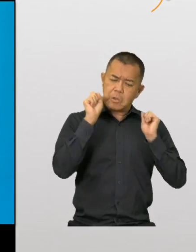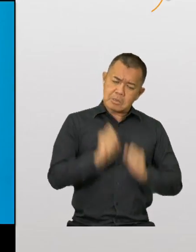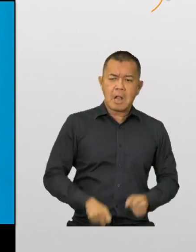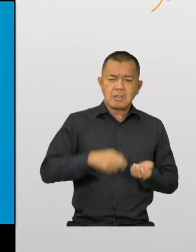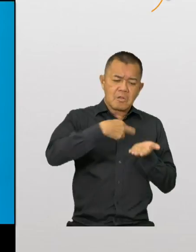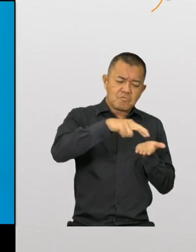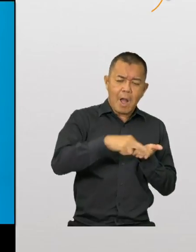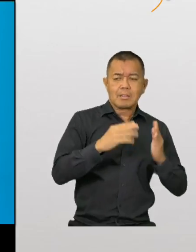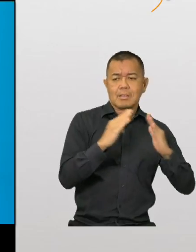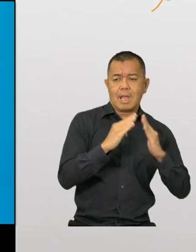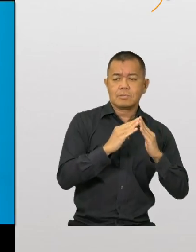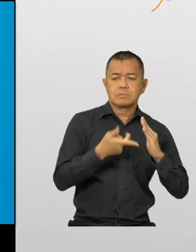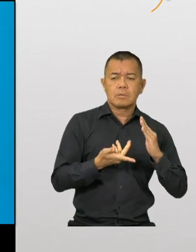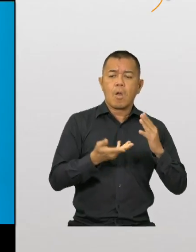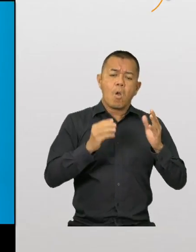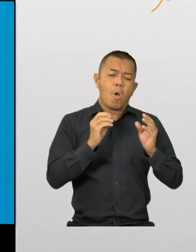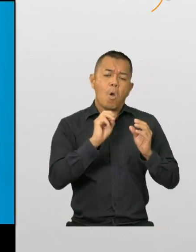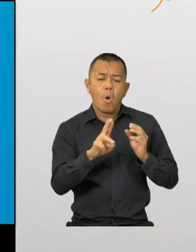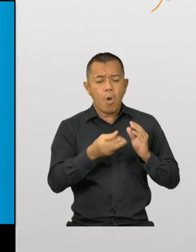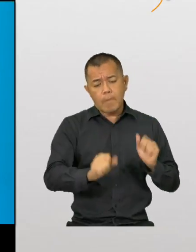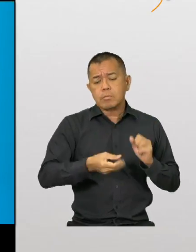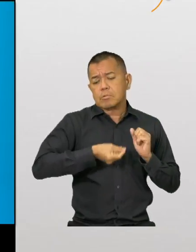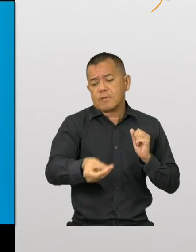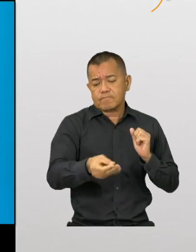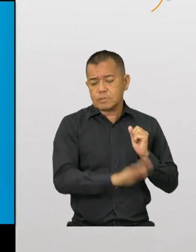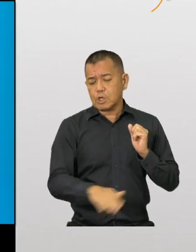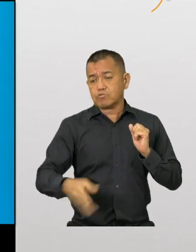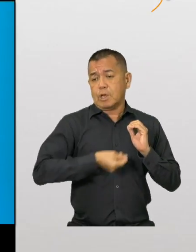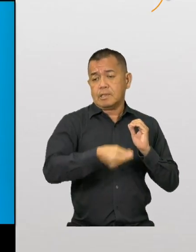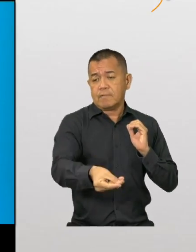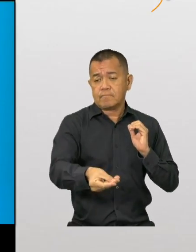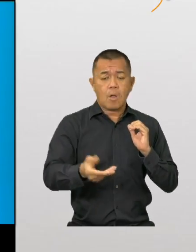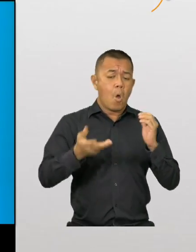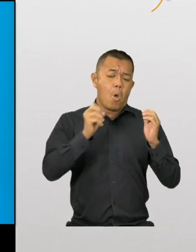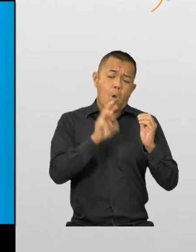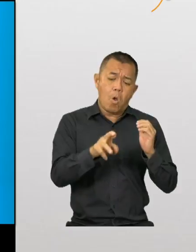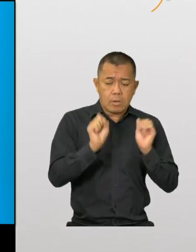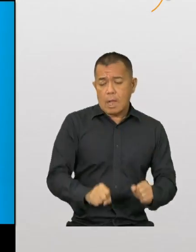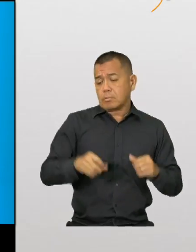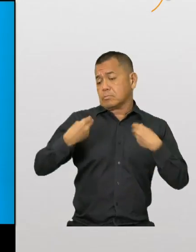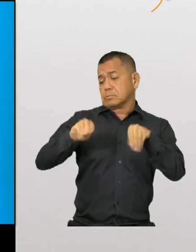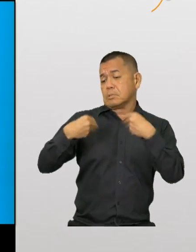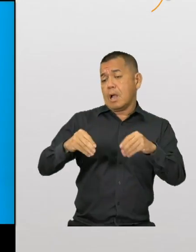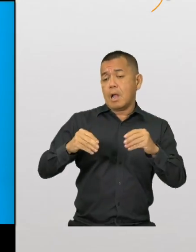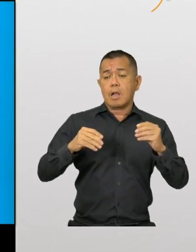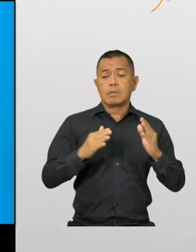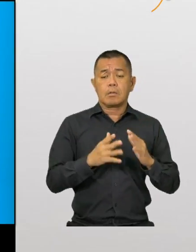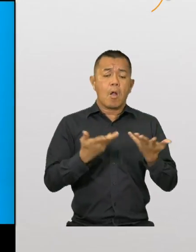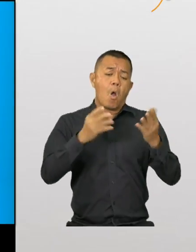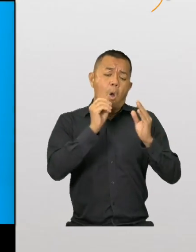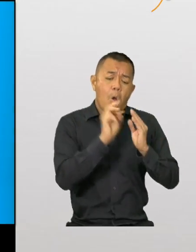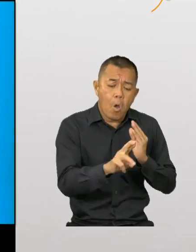children. Or you can right size, sell it, move to a smaller unit. Or you can go for lease